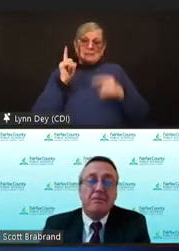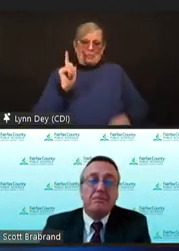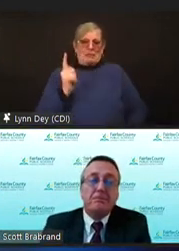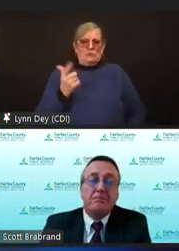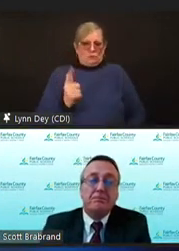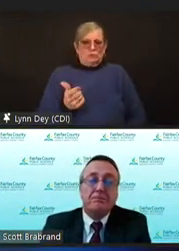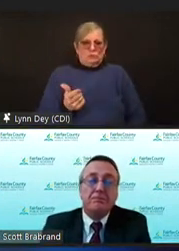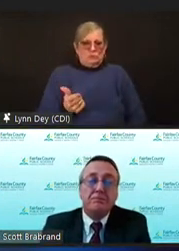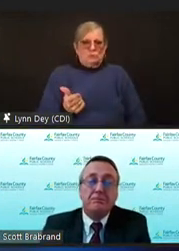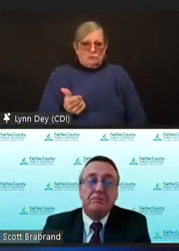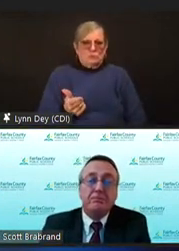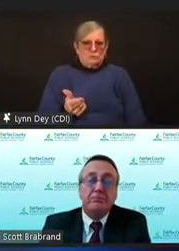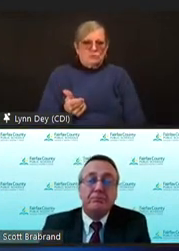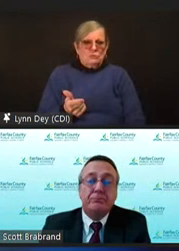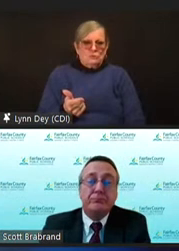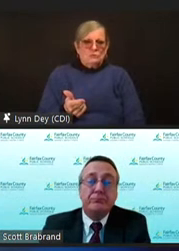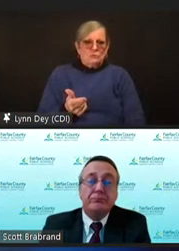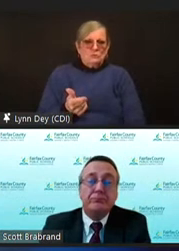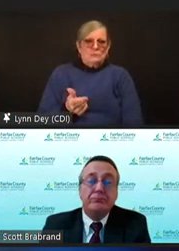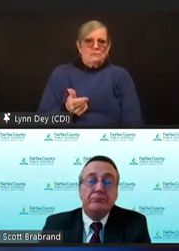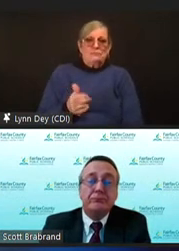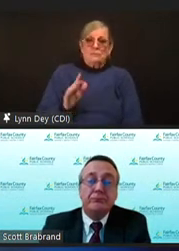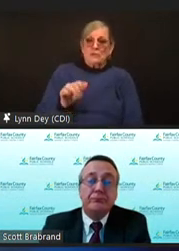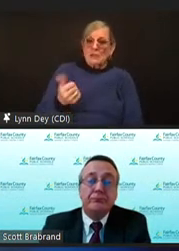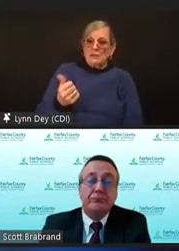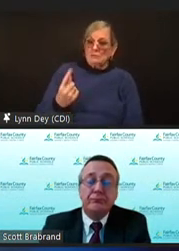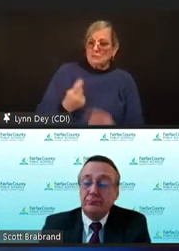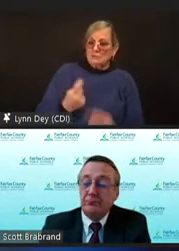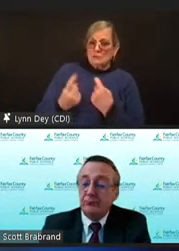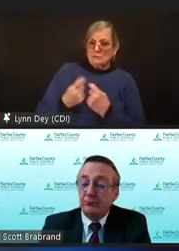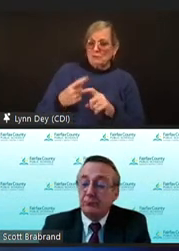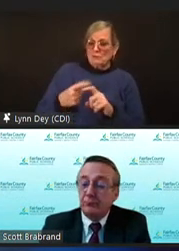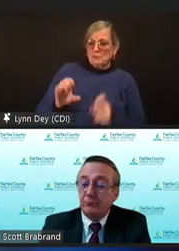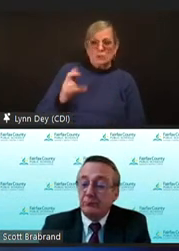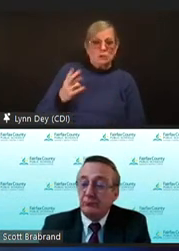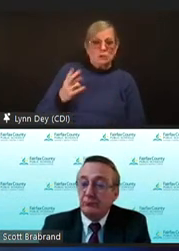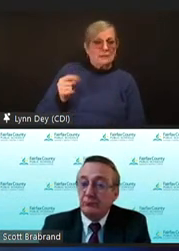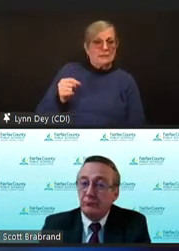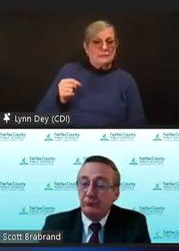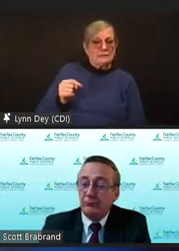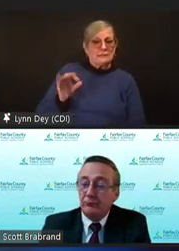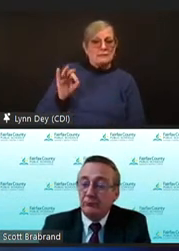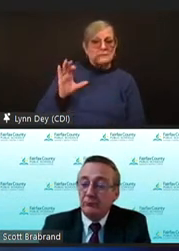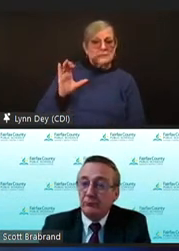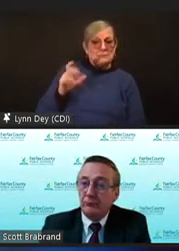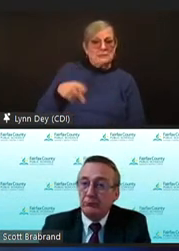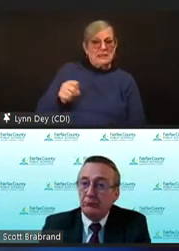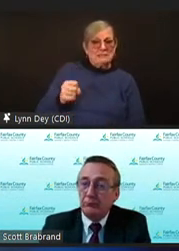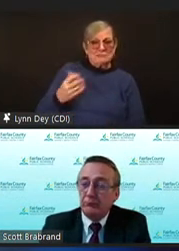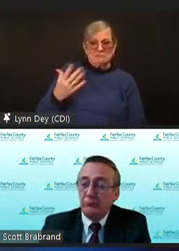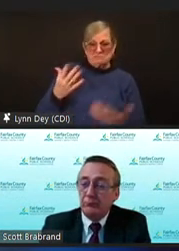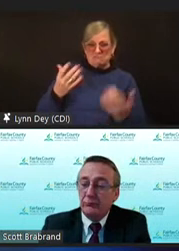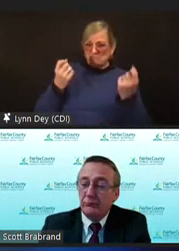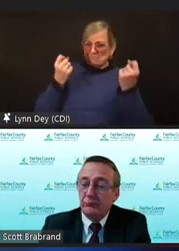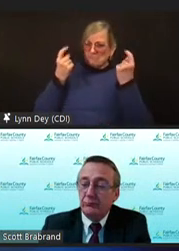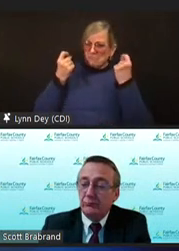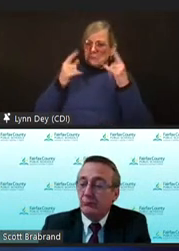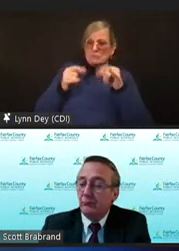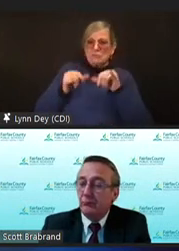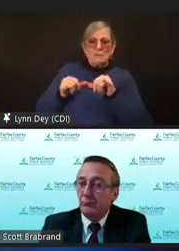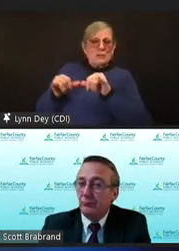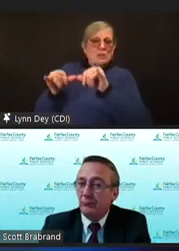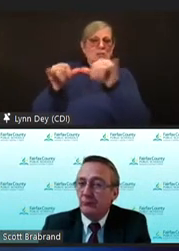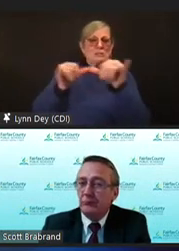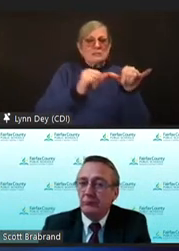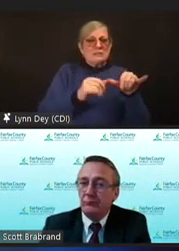Another question from the chat, has FCPS considered monitoring CO2 levels in schools to ensure we have sufficient ventilation